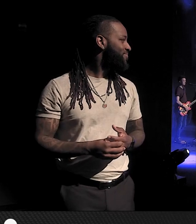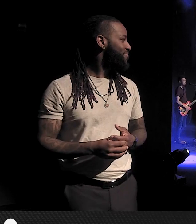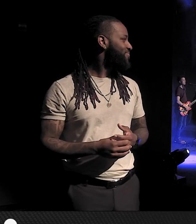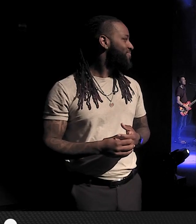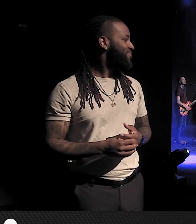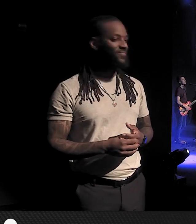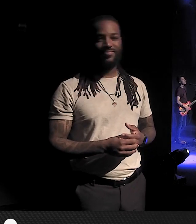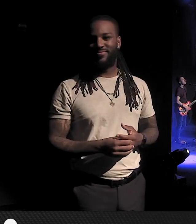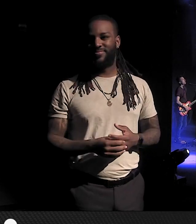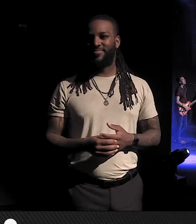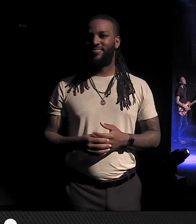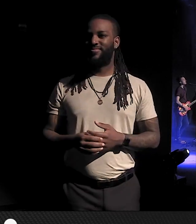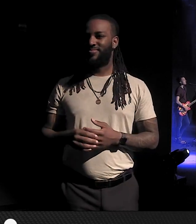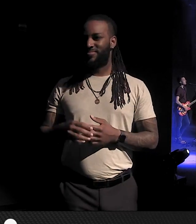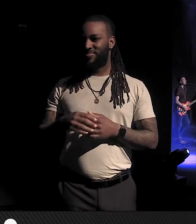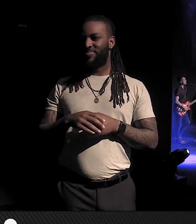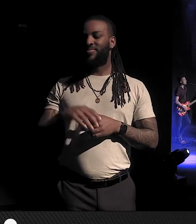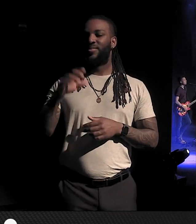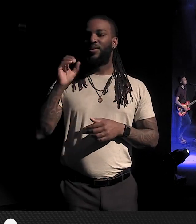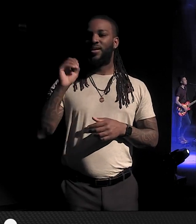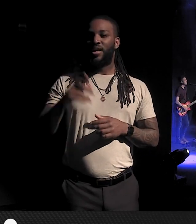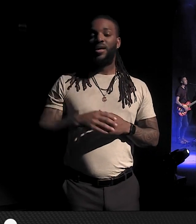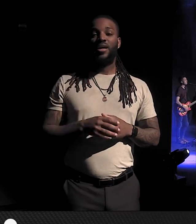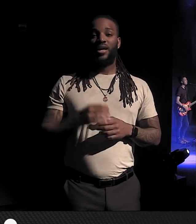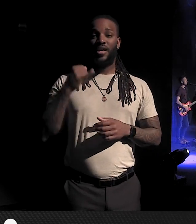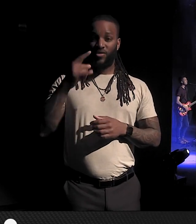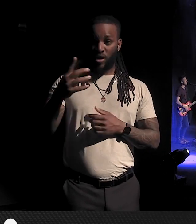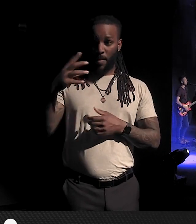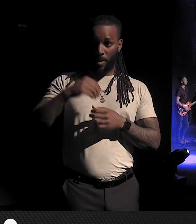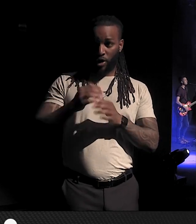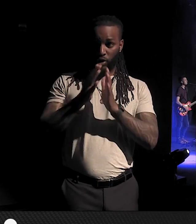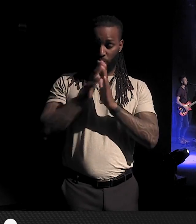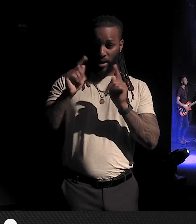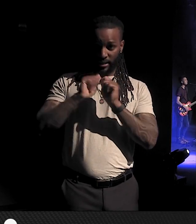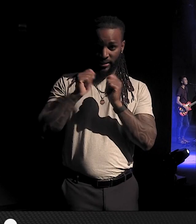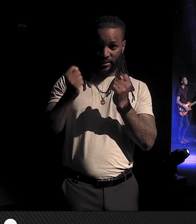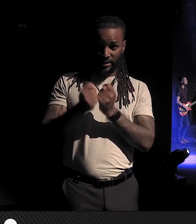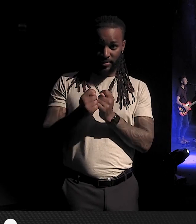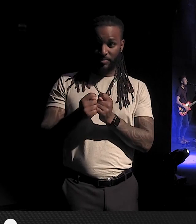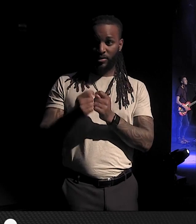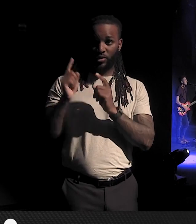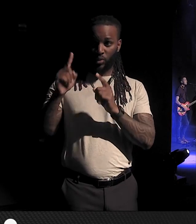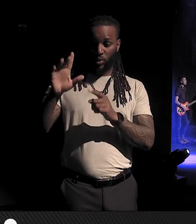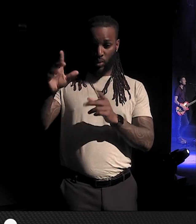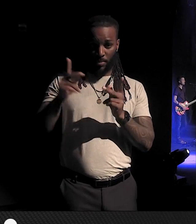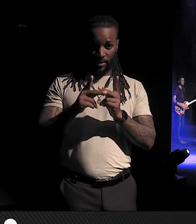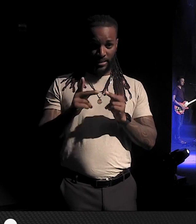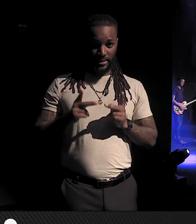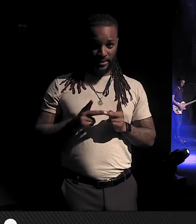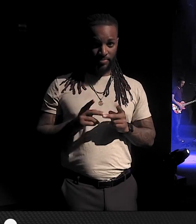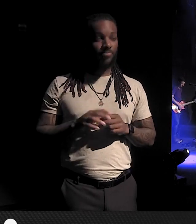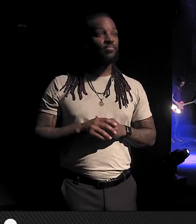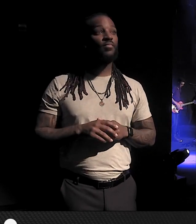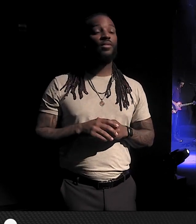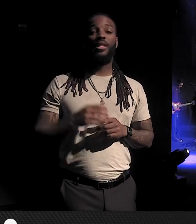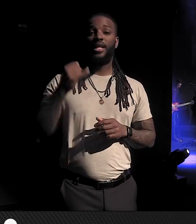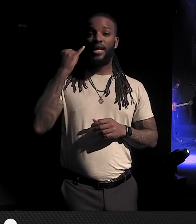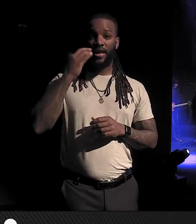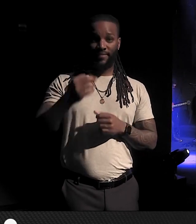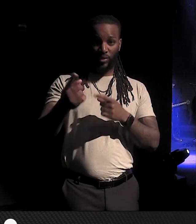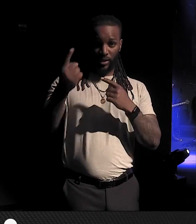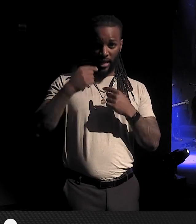holy ground. Okay. Oh, if you're on part of the prayer team, would you make your way to your places? If you came